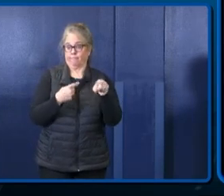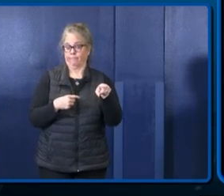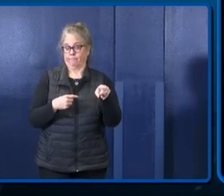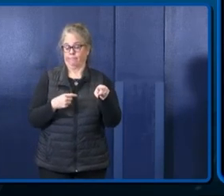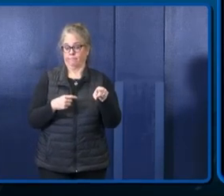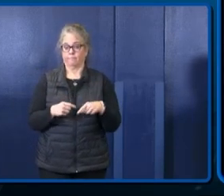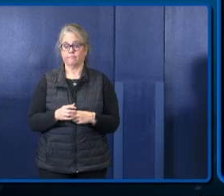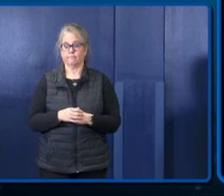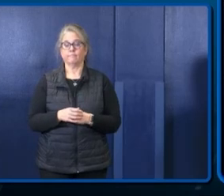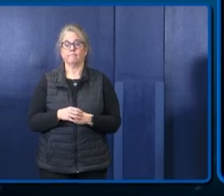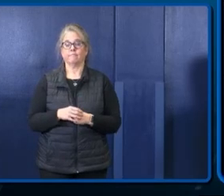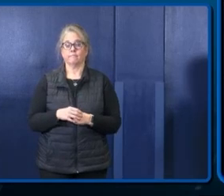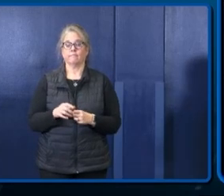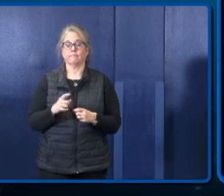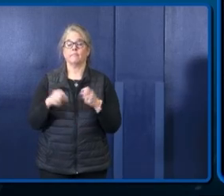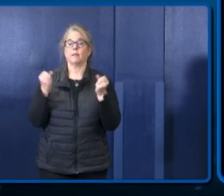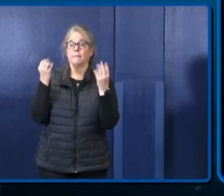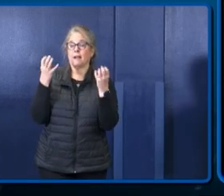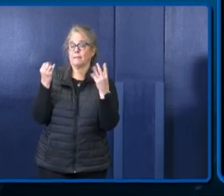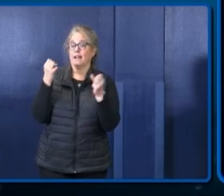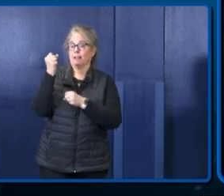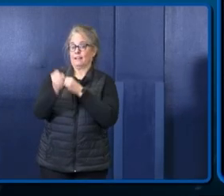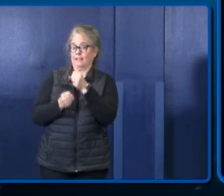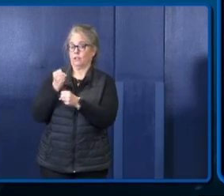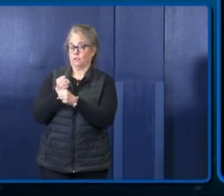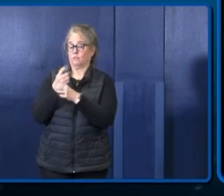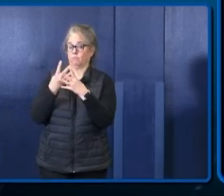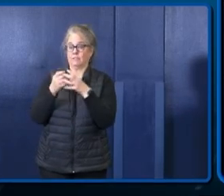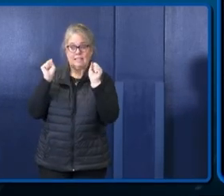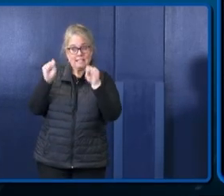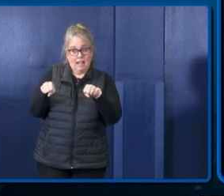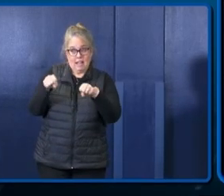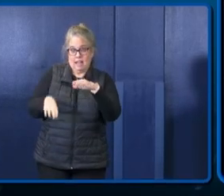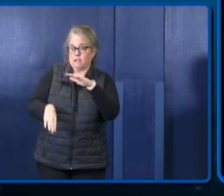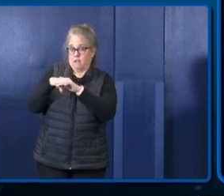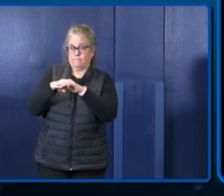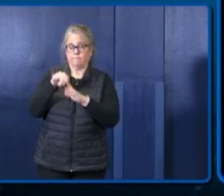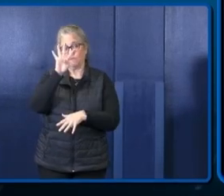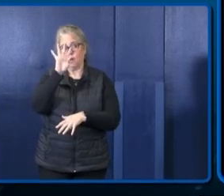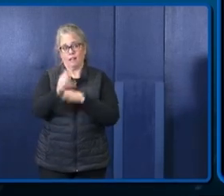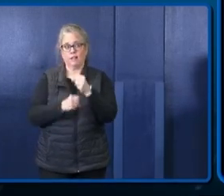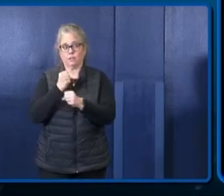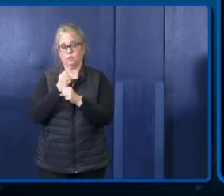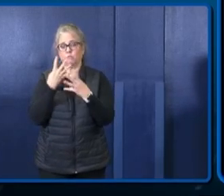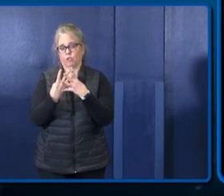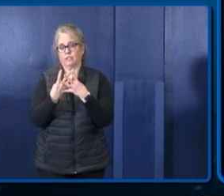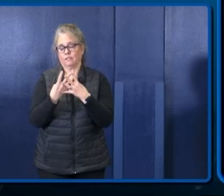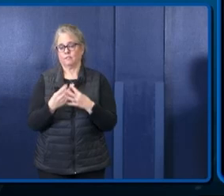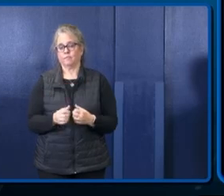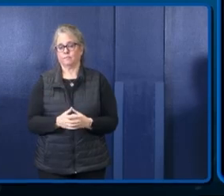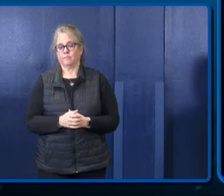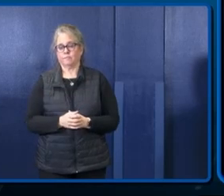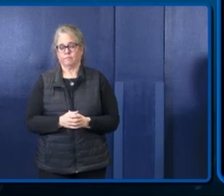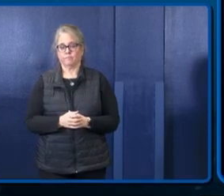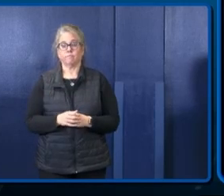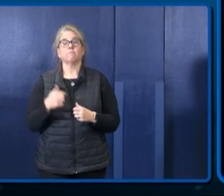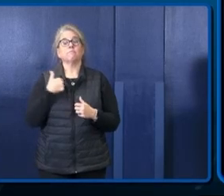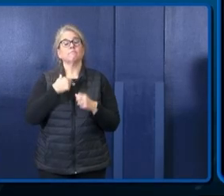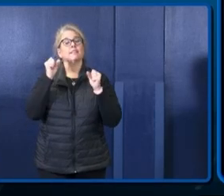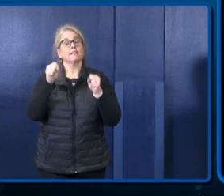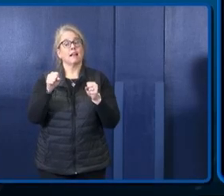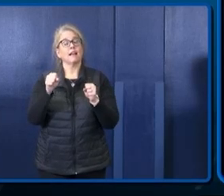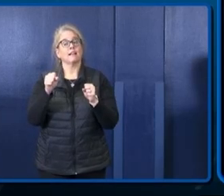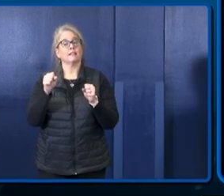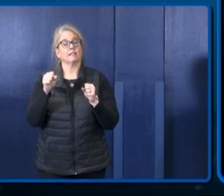period of time in prison, including up to 48 years for each of those. We do have the ability to ask for, at some point down the road, for consecutive